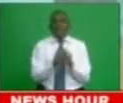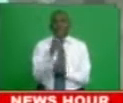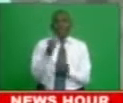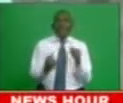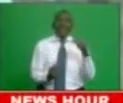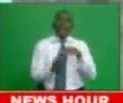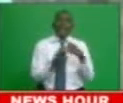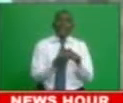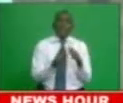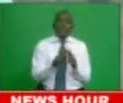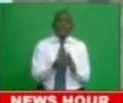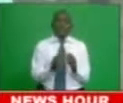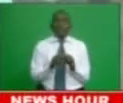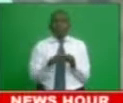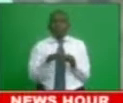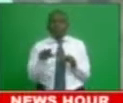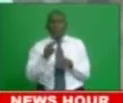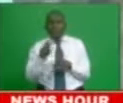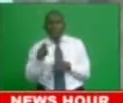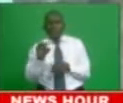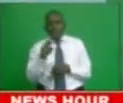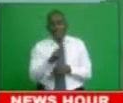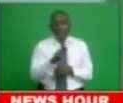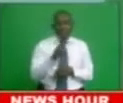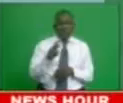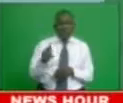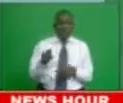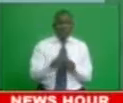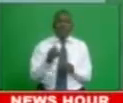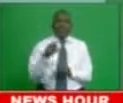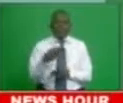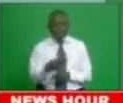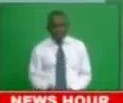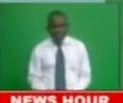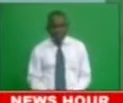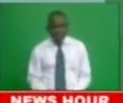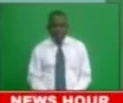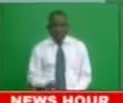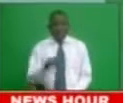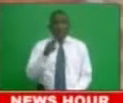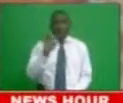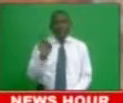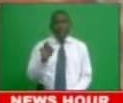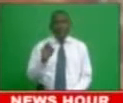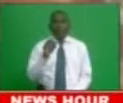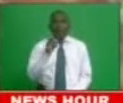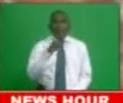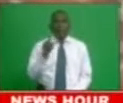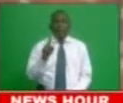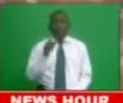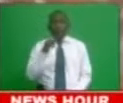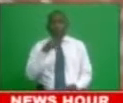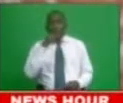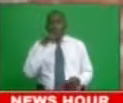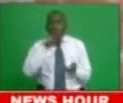region and spread to the Volta, Central, Western and Ashanti regions. 31 poultry farmers were affected